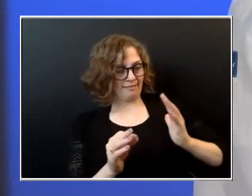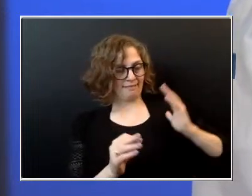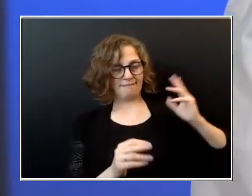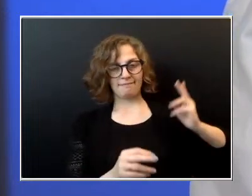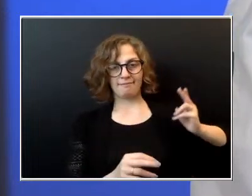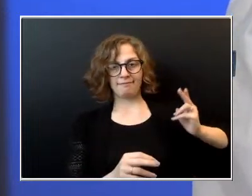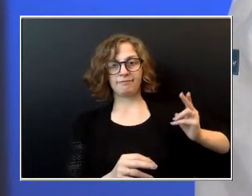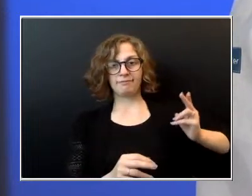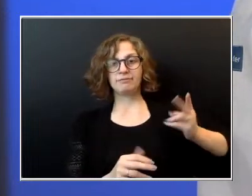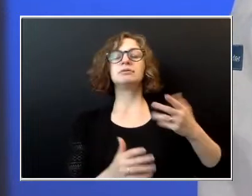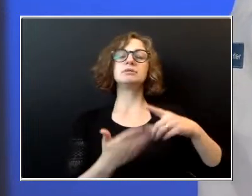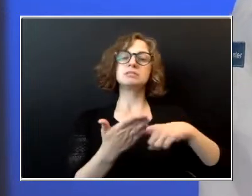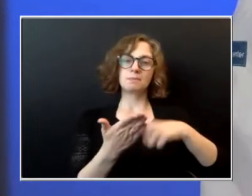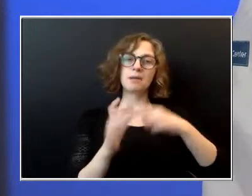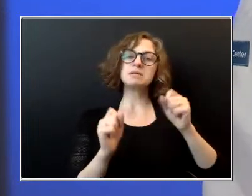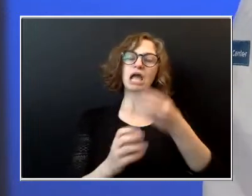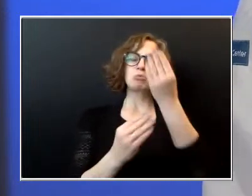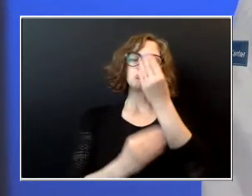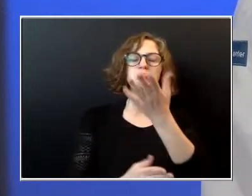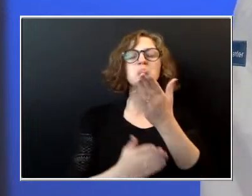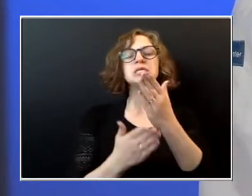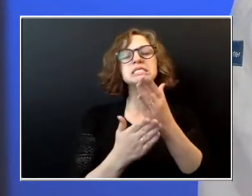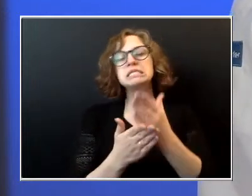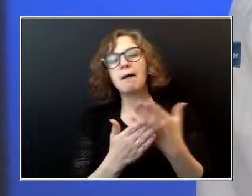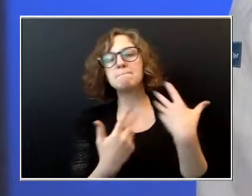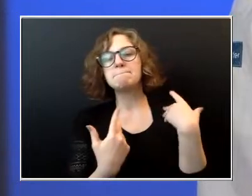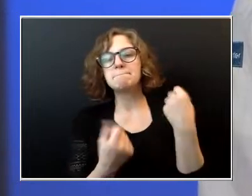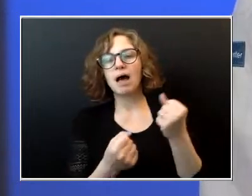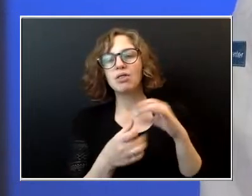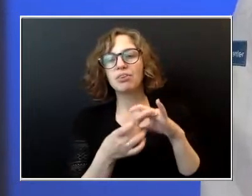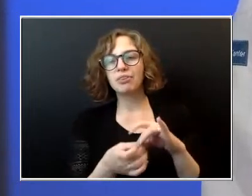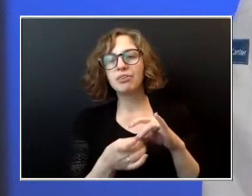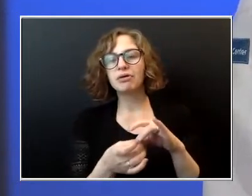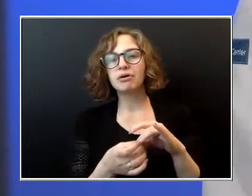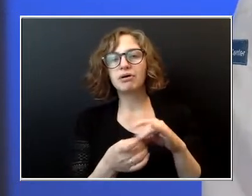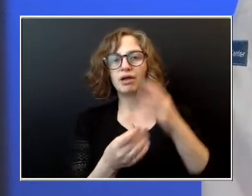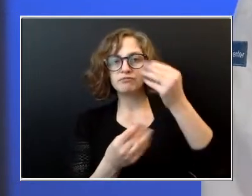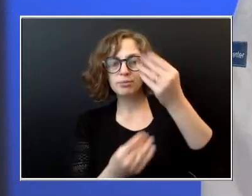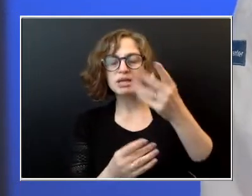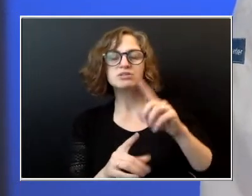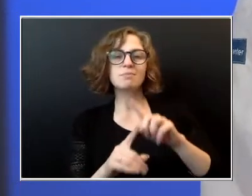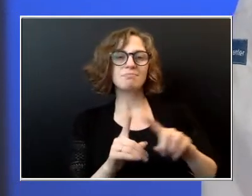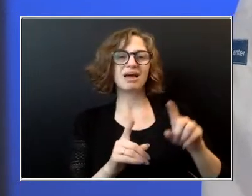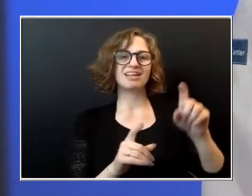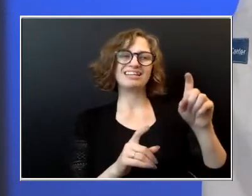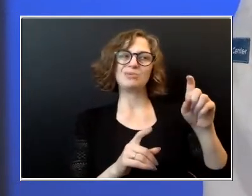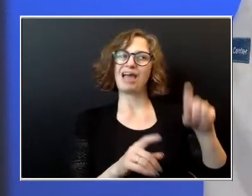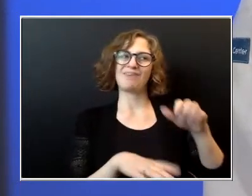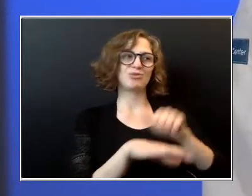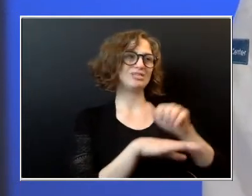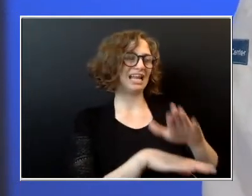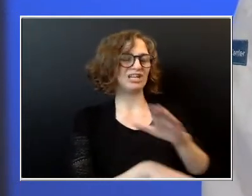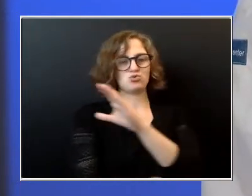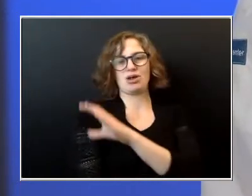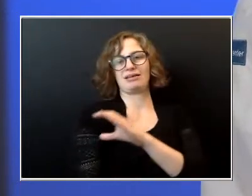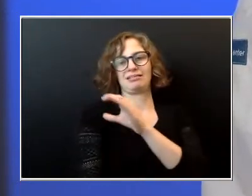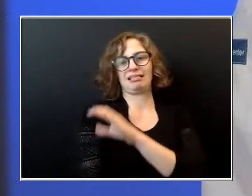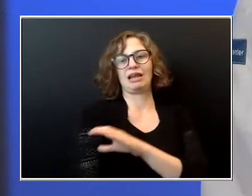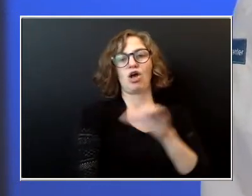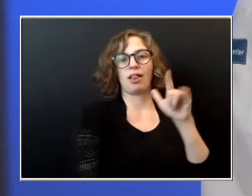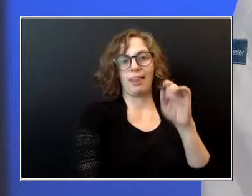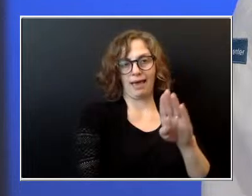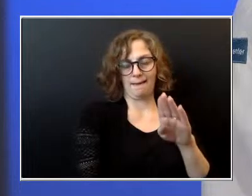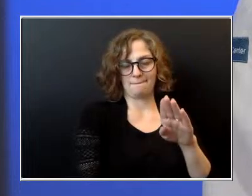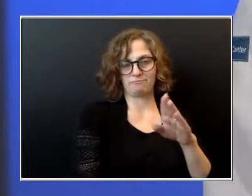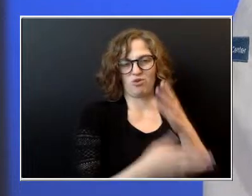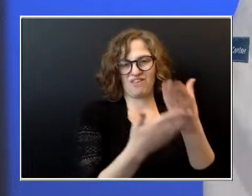some health information, but all of that has to be validated by a clinical lab. There has been studies that say that